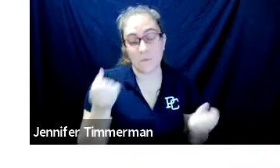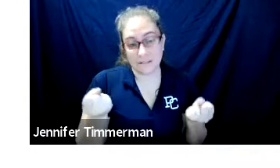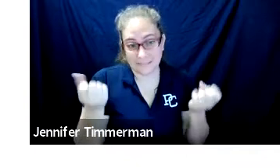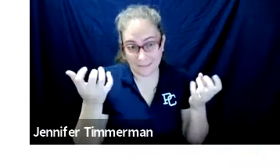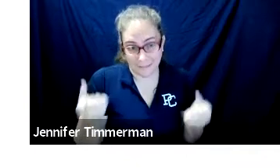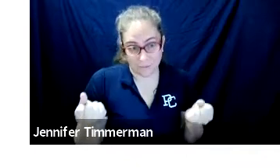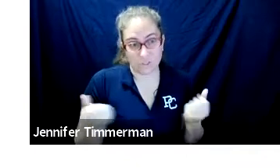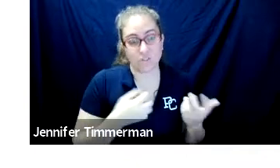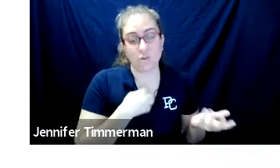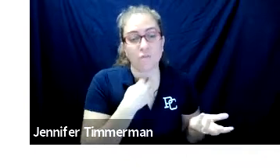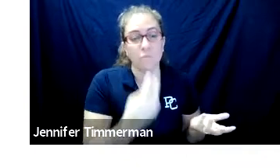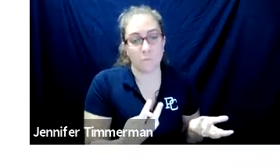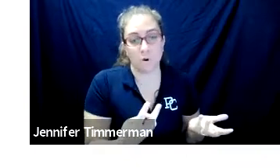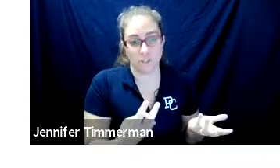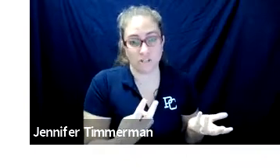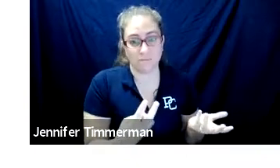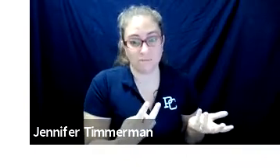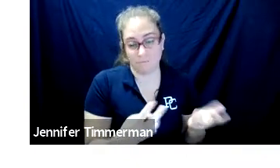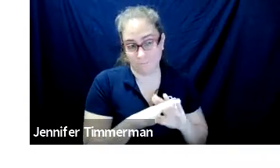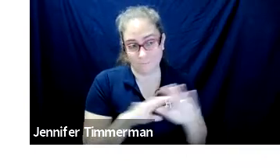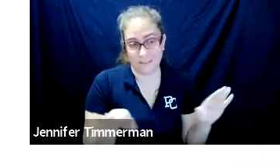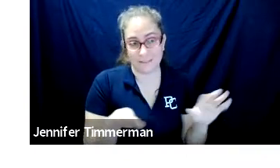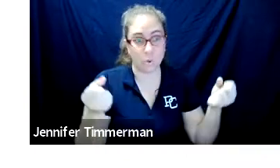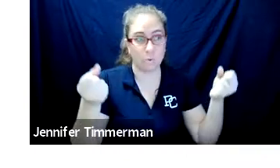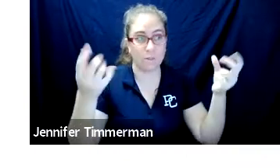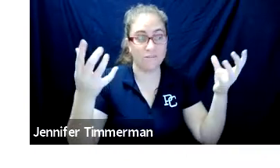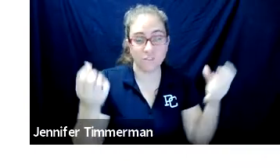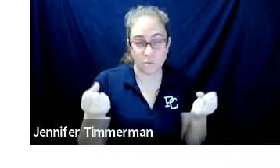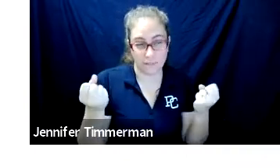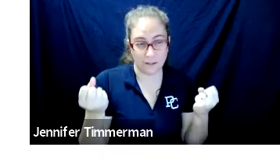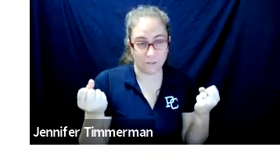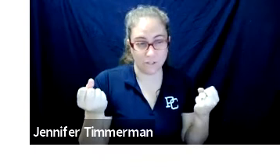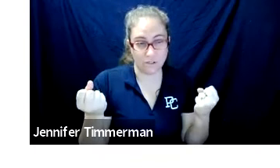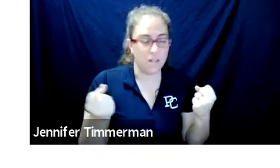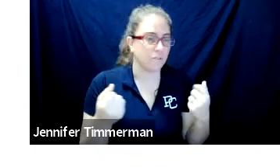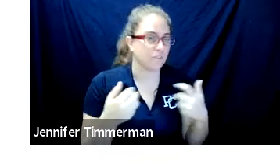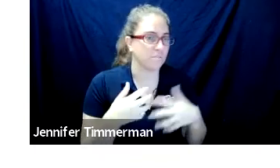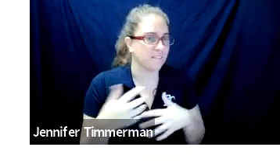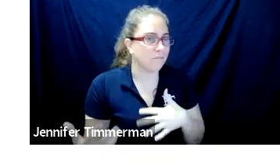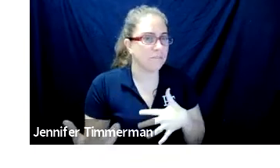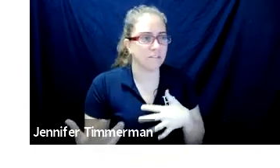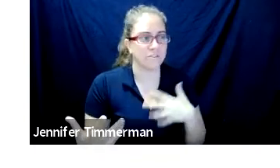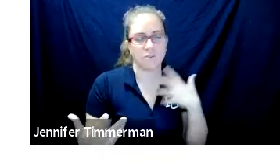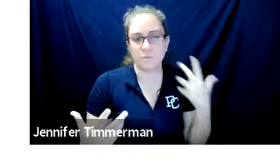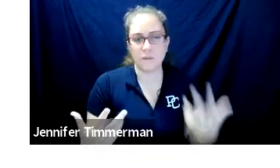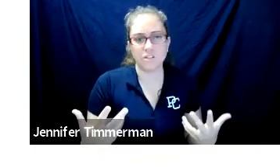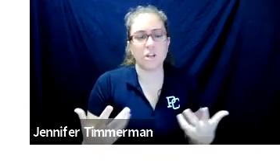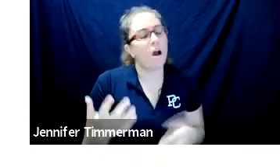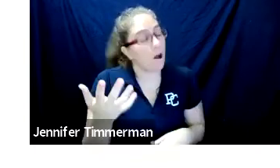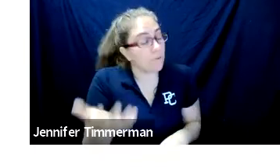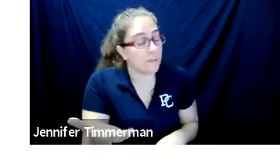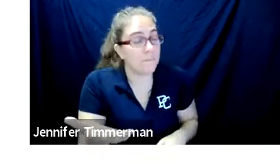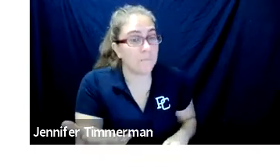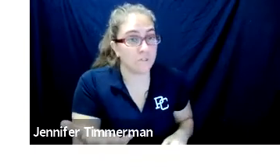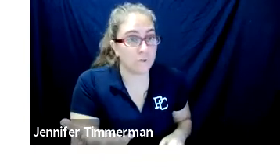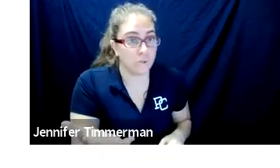In American Sign Language, there's no verbal portion. It's a totally visual language. There's no sounds, there's no speech.